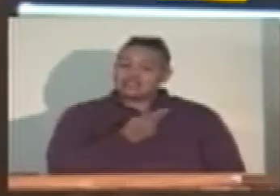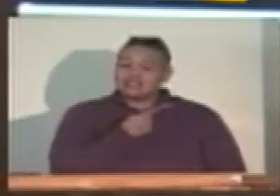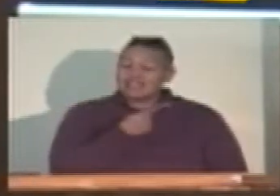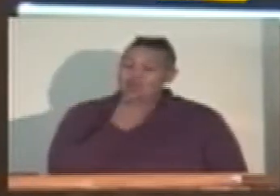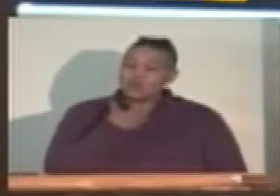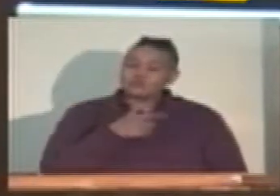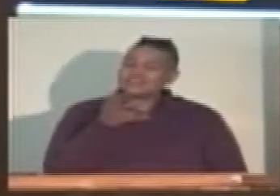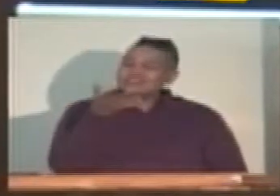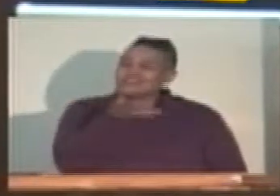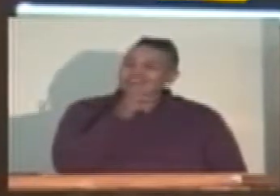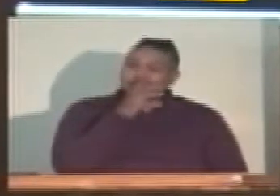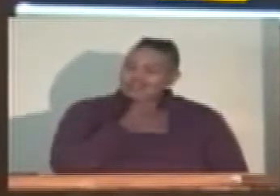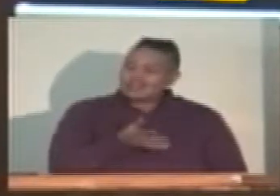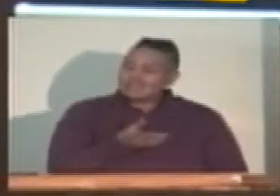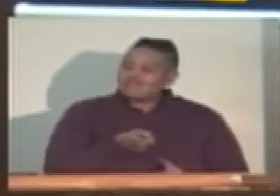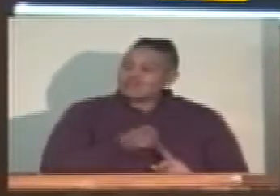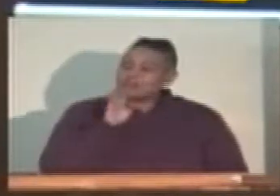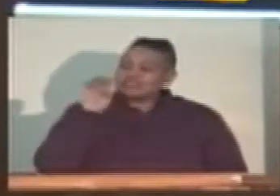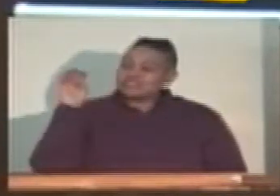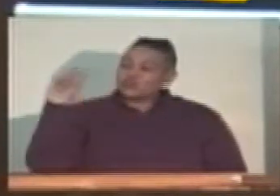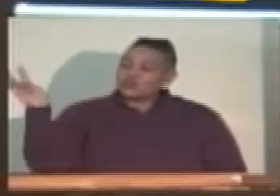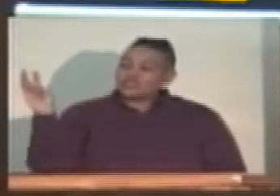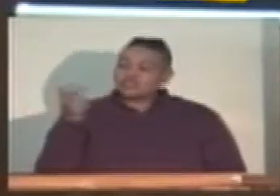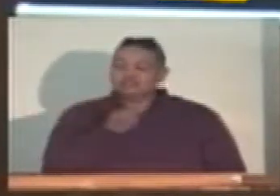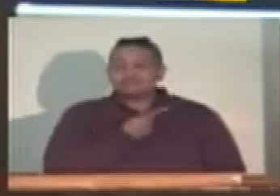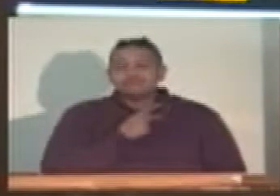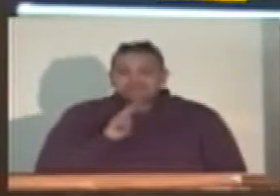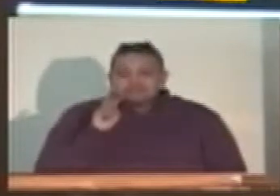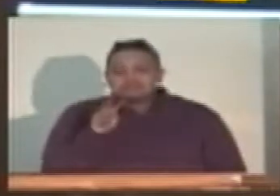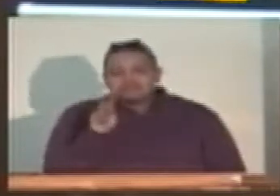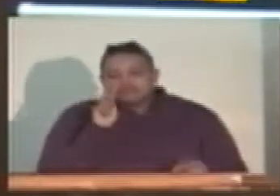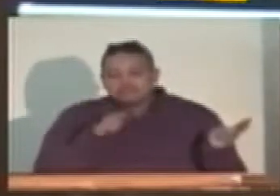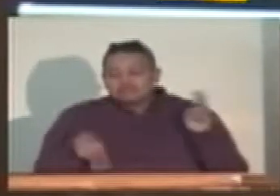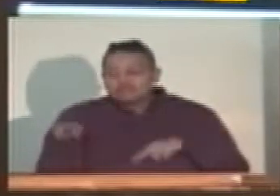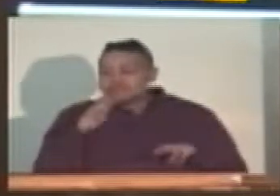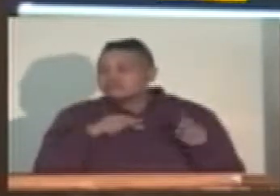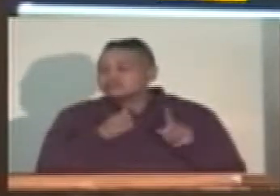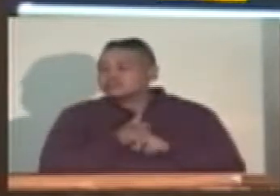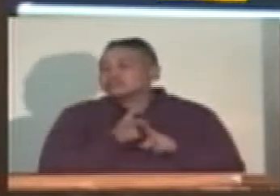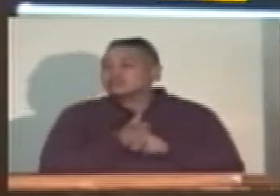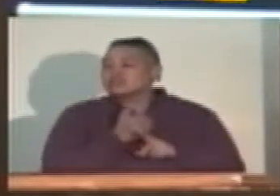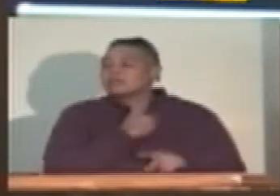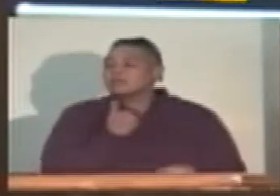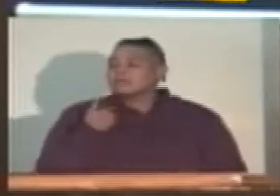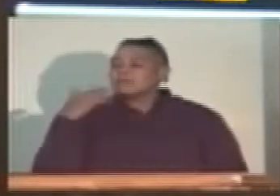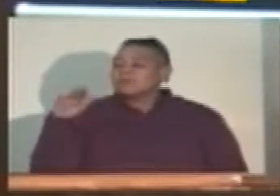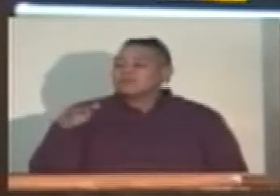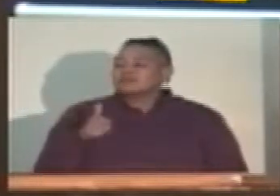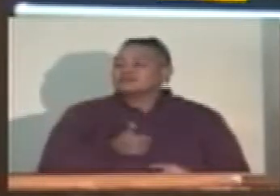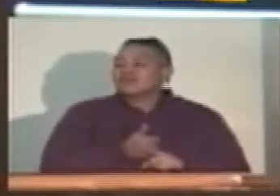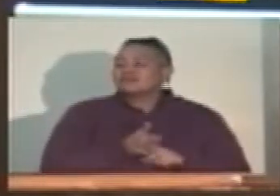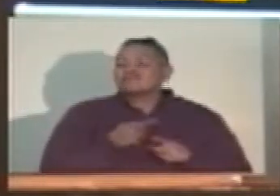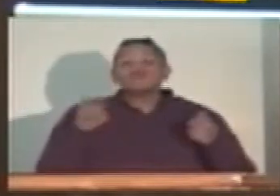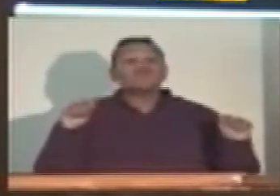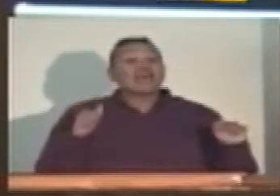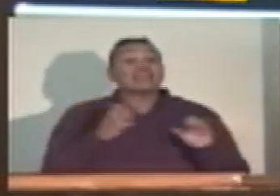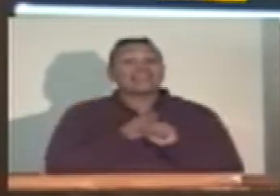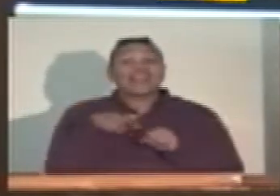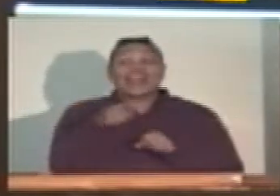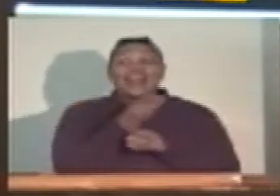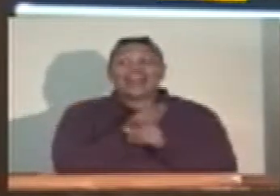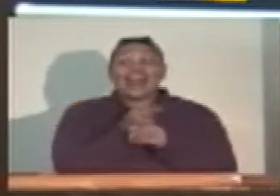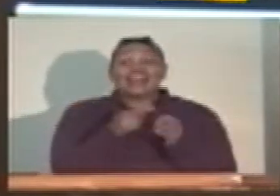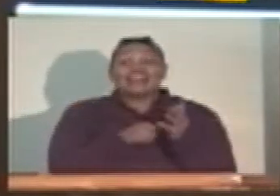sorry he's not here, from Eastern Westmoreland. And the Member of Parliament said that he has been trying to get the